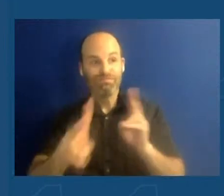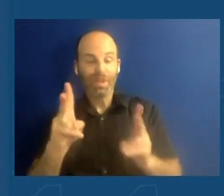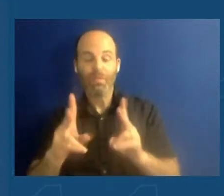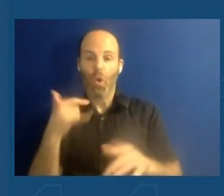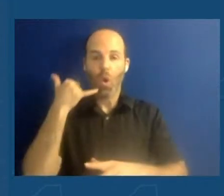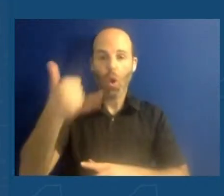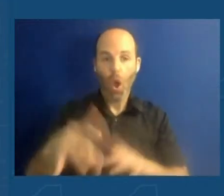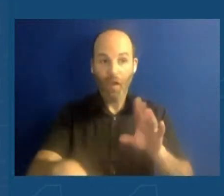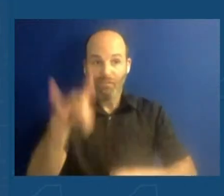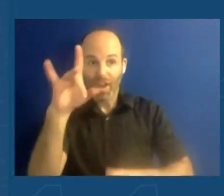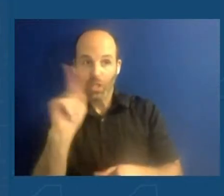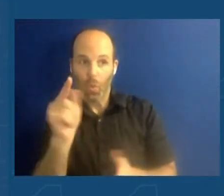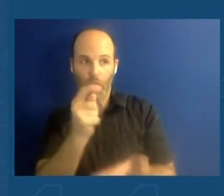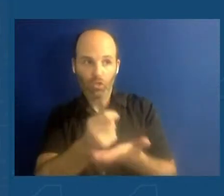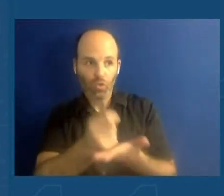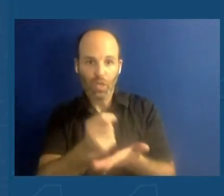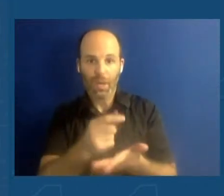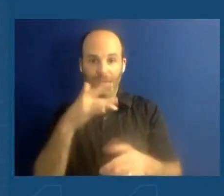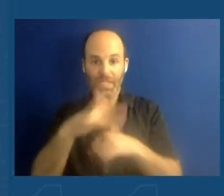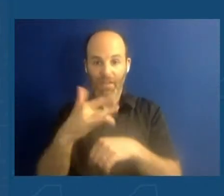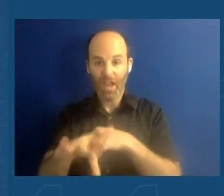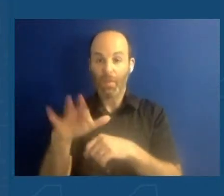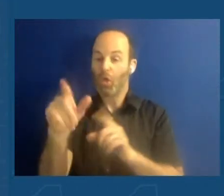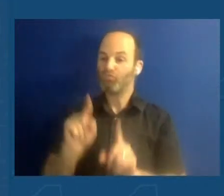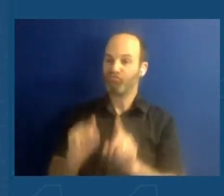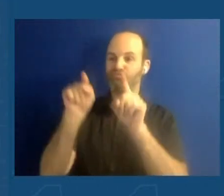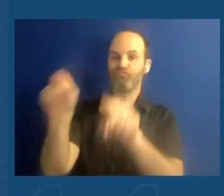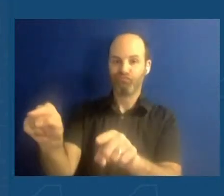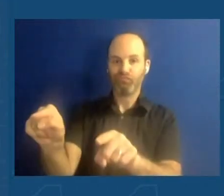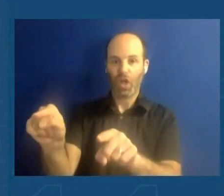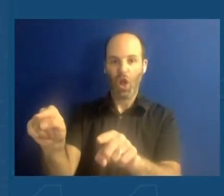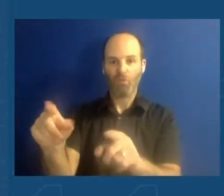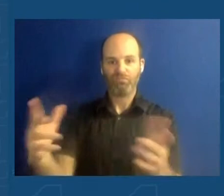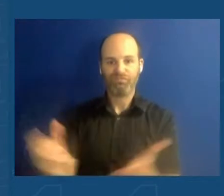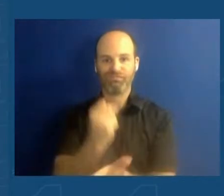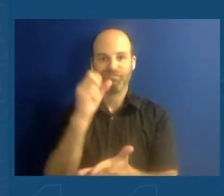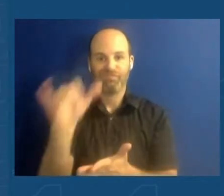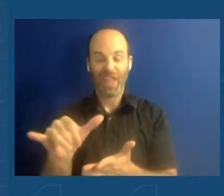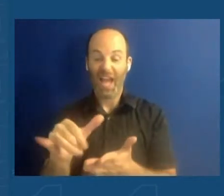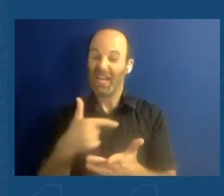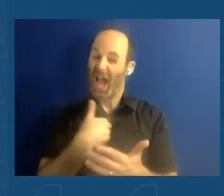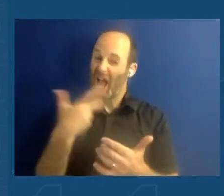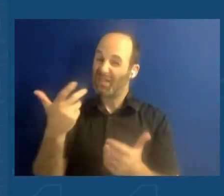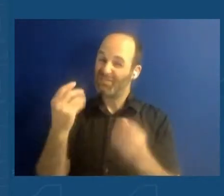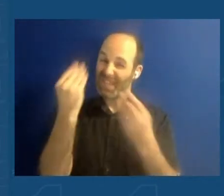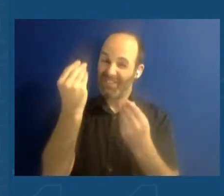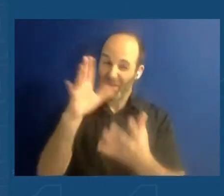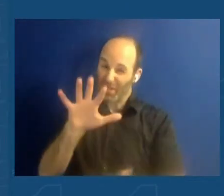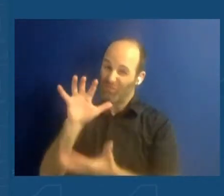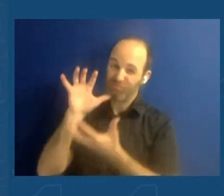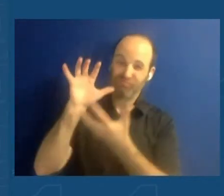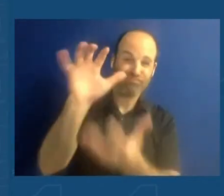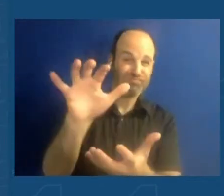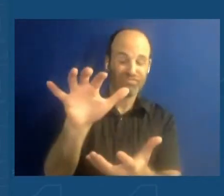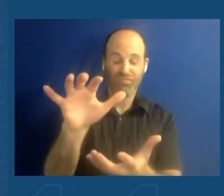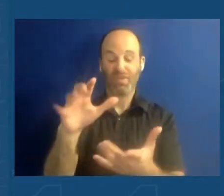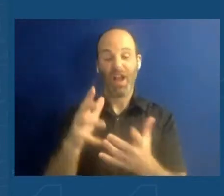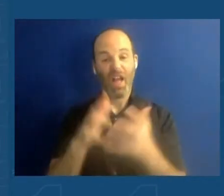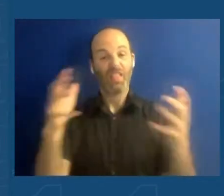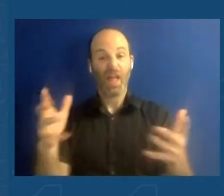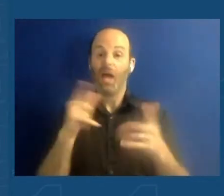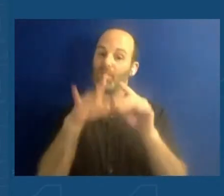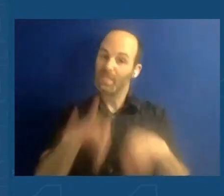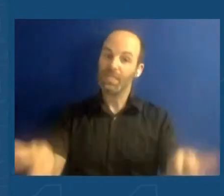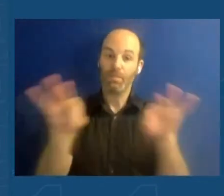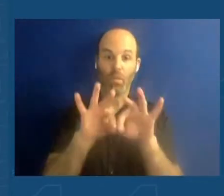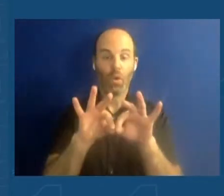and make sure that people take advantage of that as well. Threw a lot of information at you. It's important. Parents, it's a very